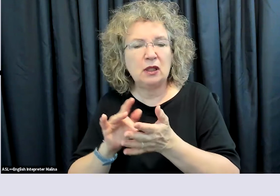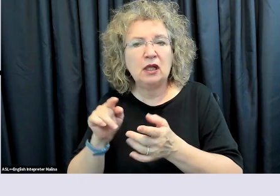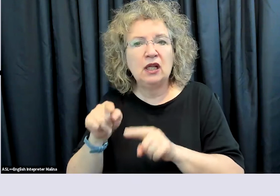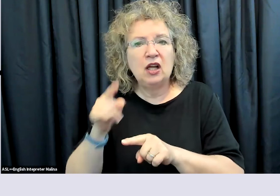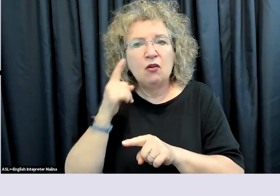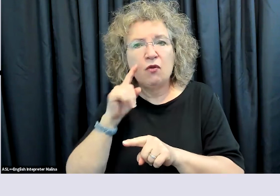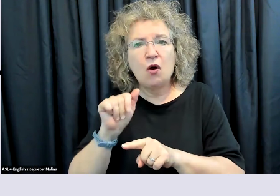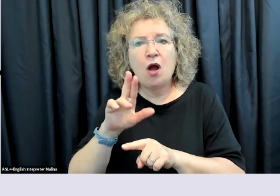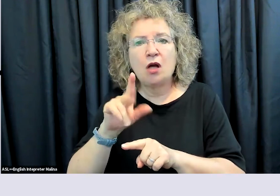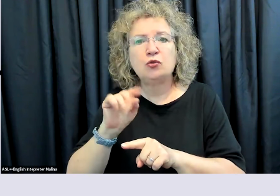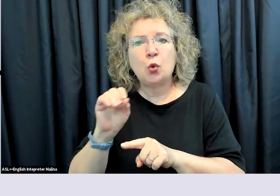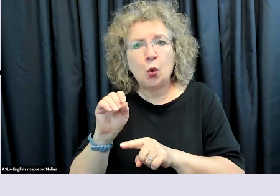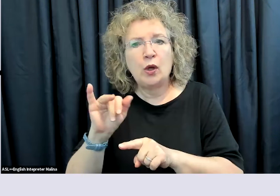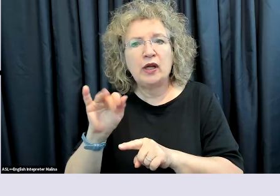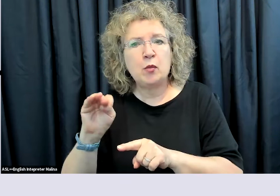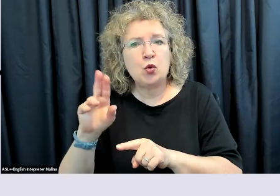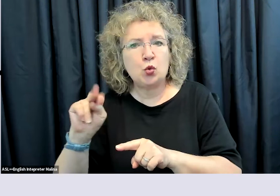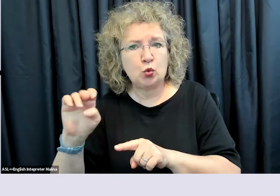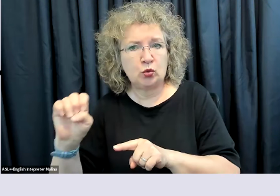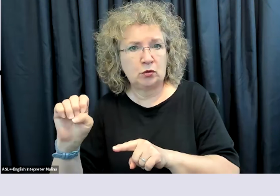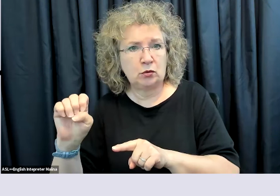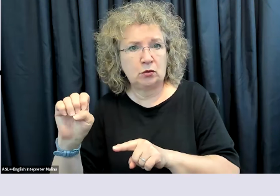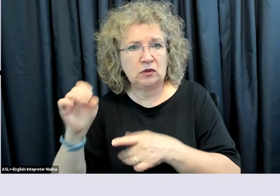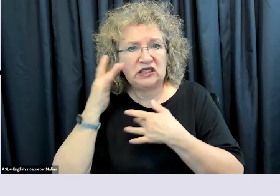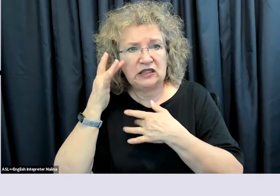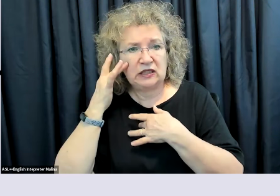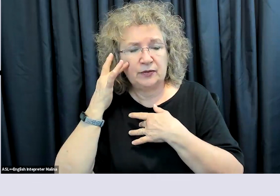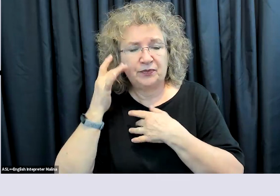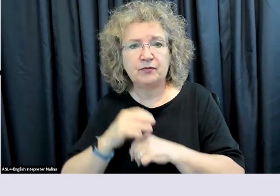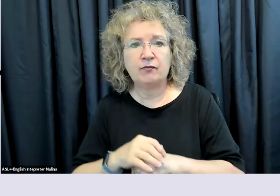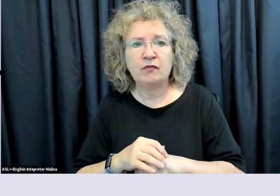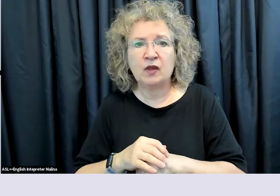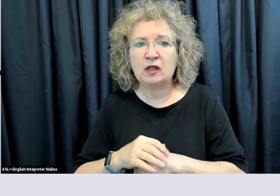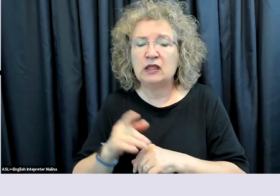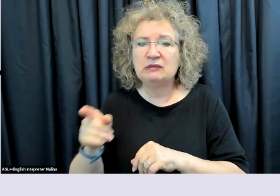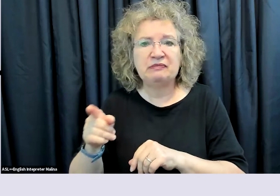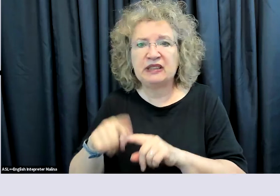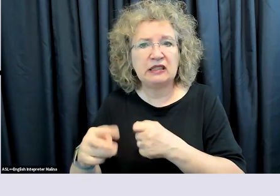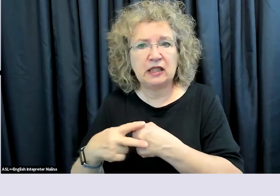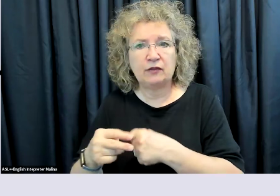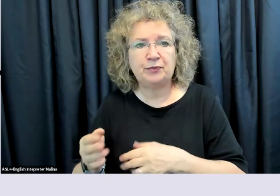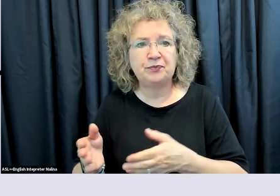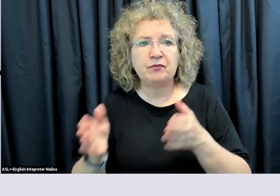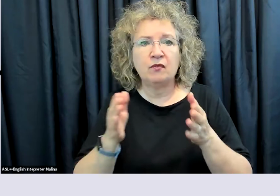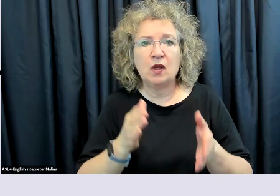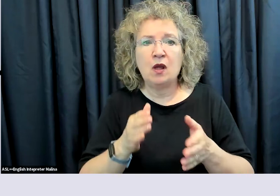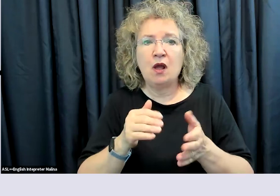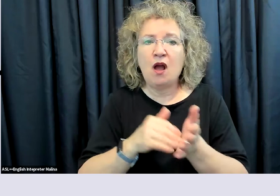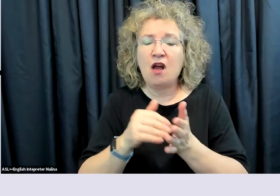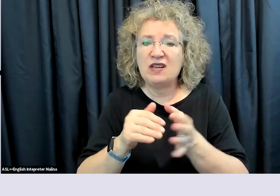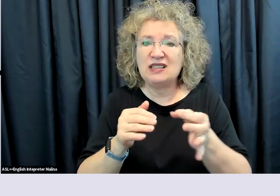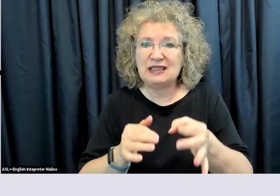Generally, tablets are more stable than creams or liquids. And critical meds not recommended for use